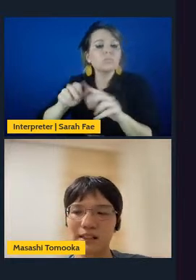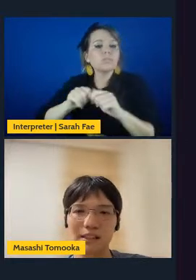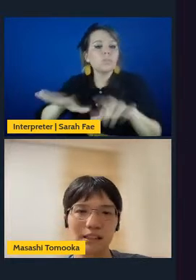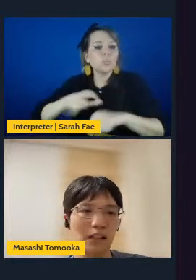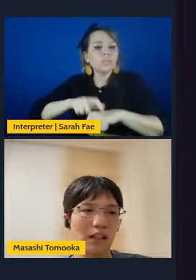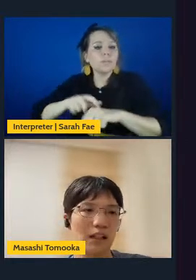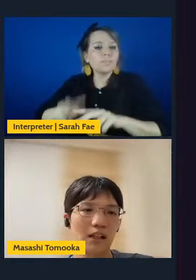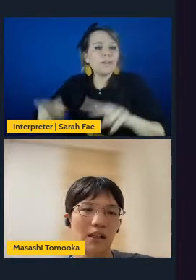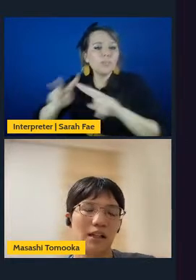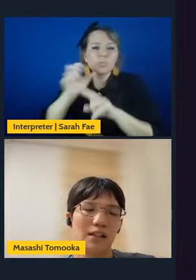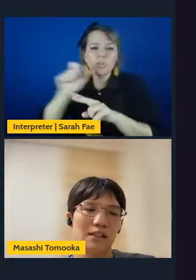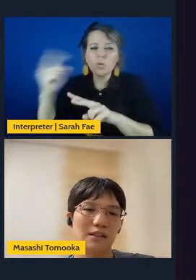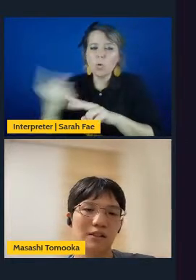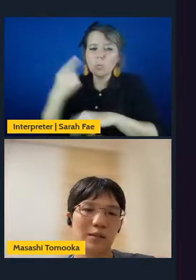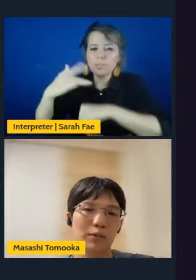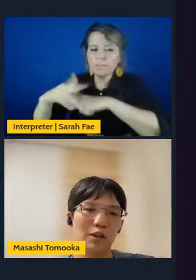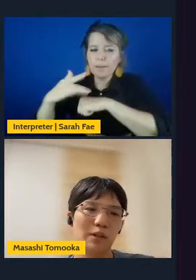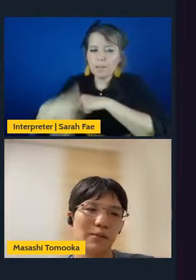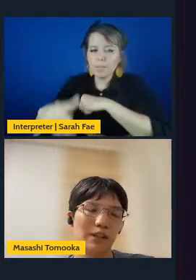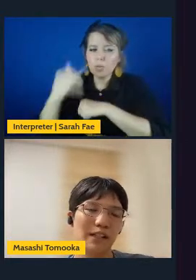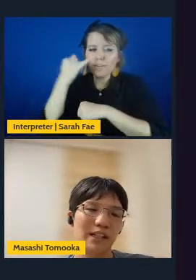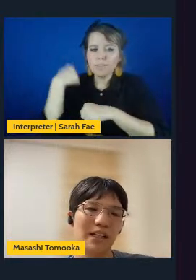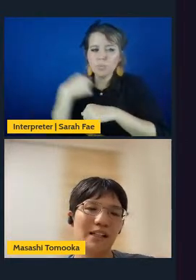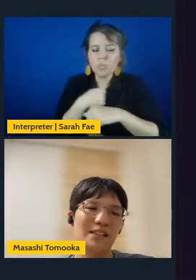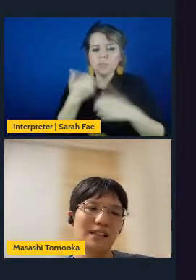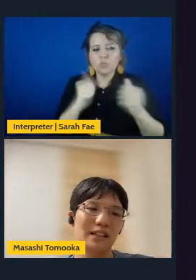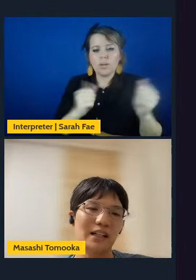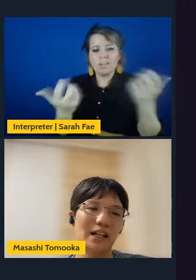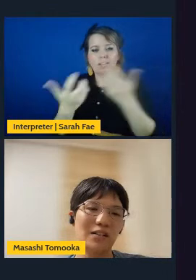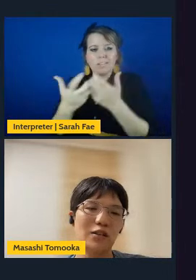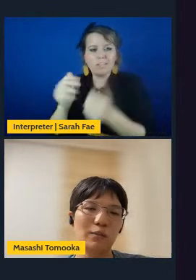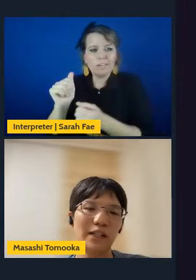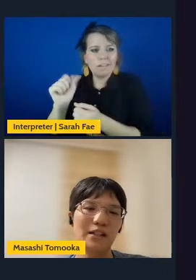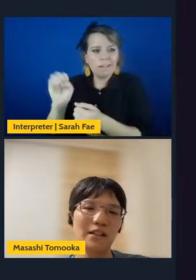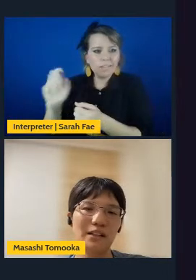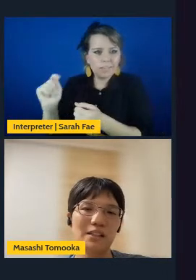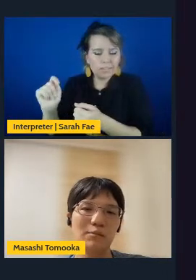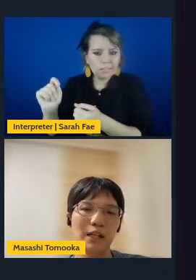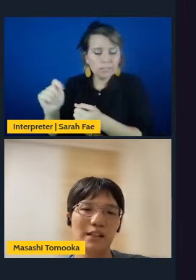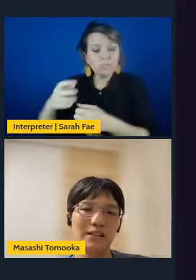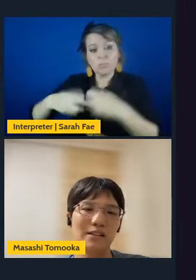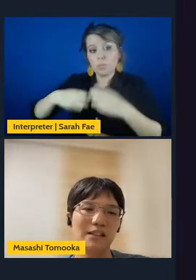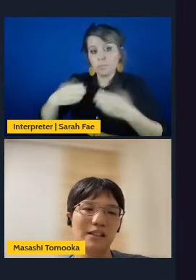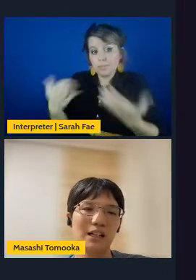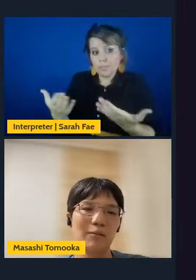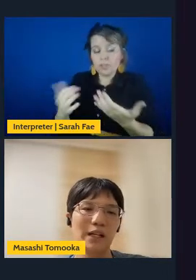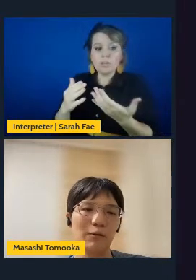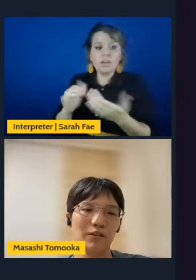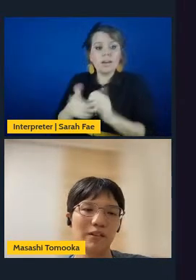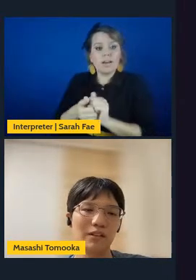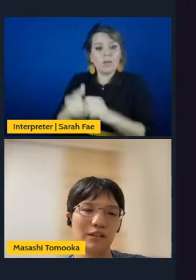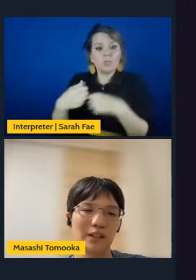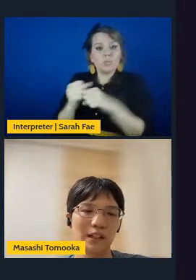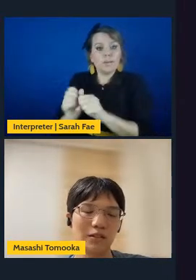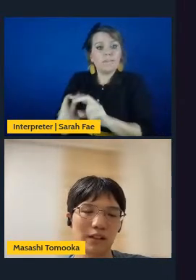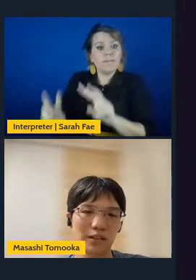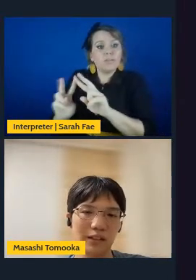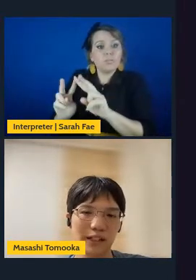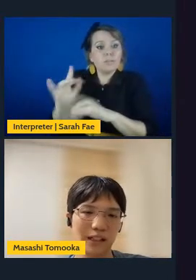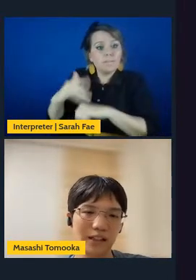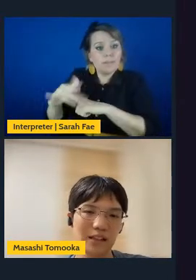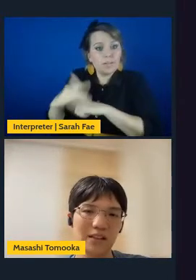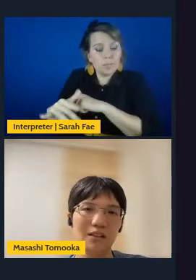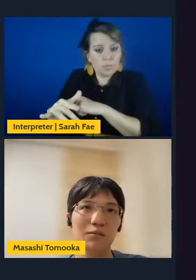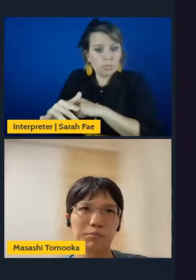front-end assets. So the problem here is how to make these values available to your